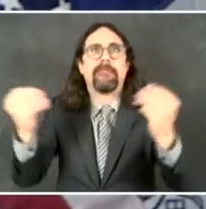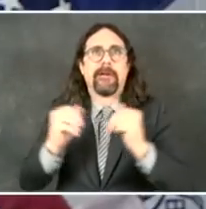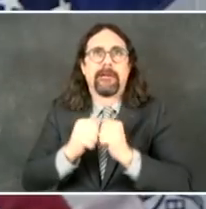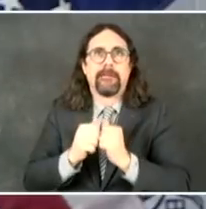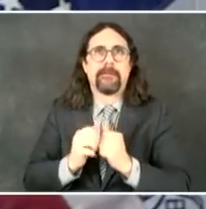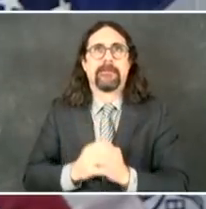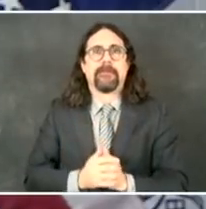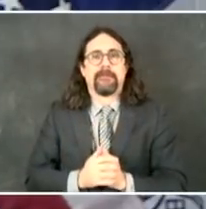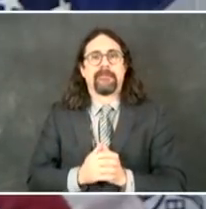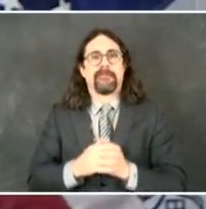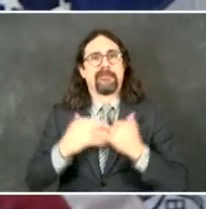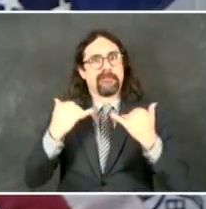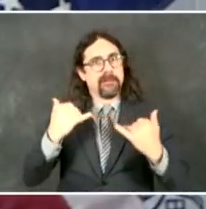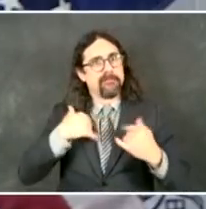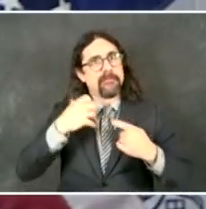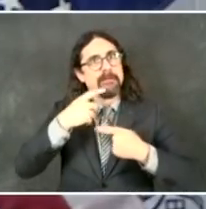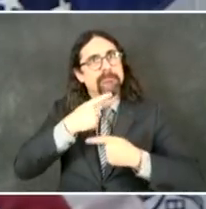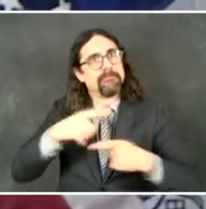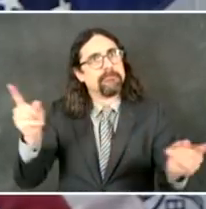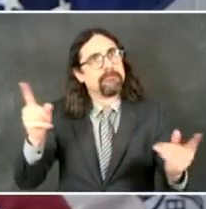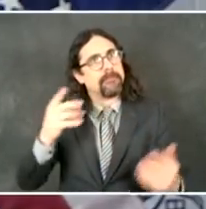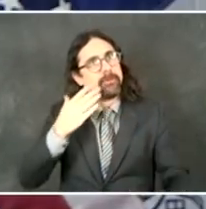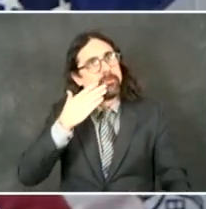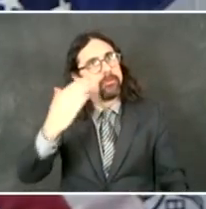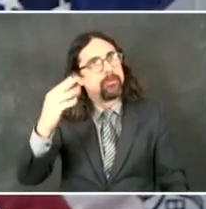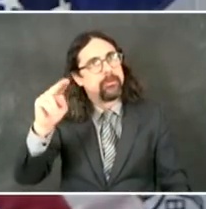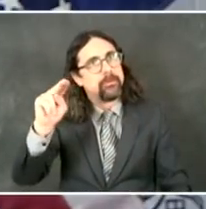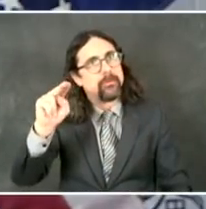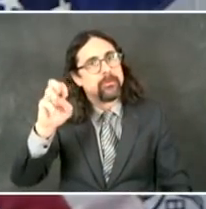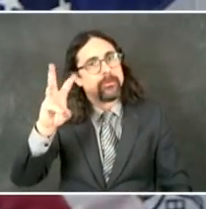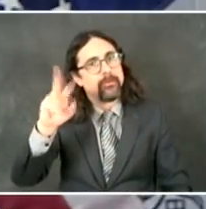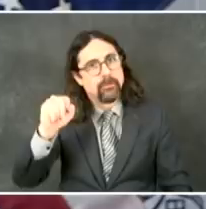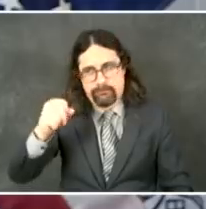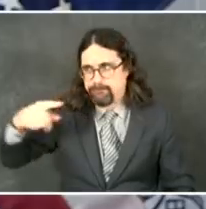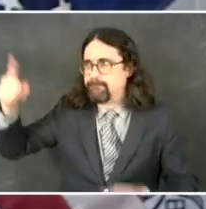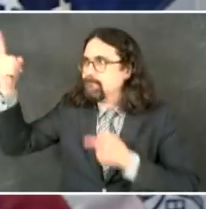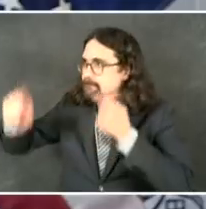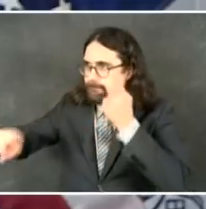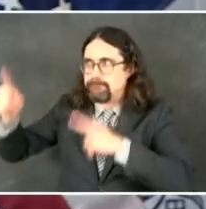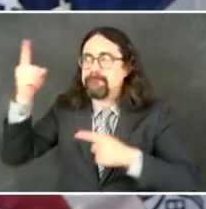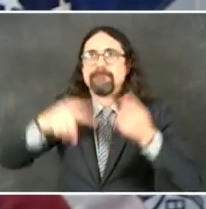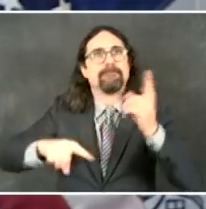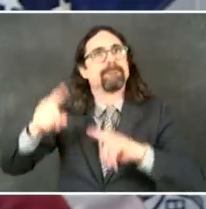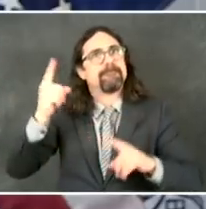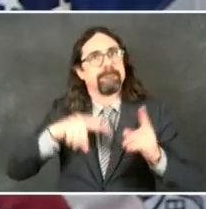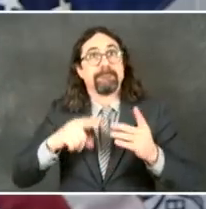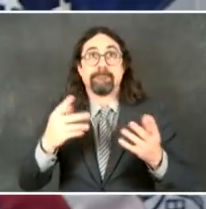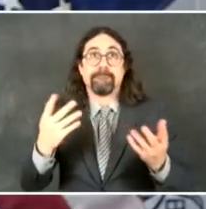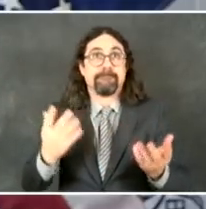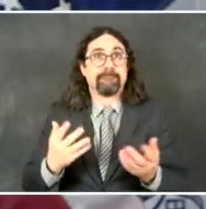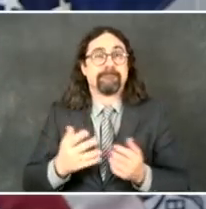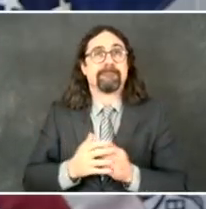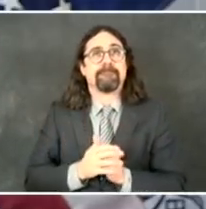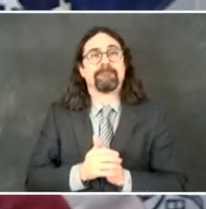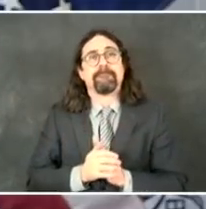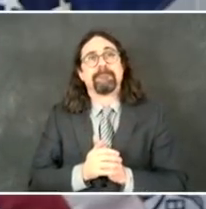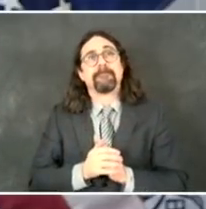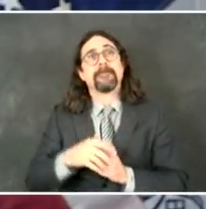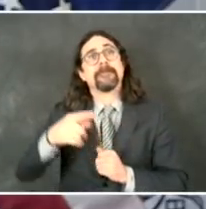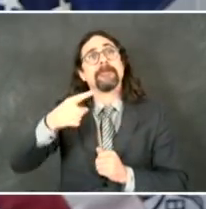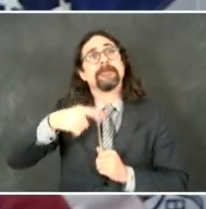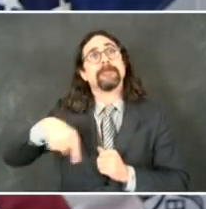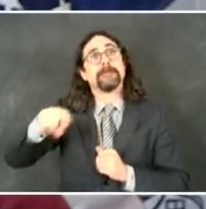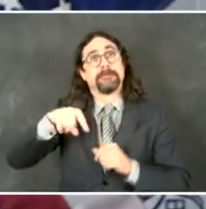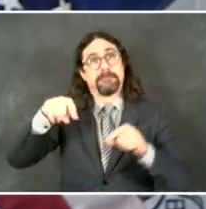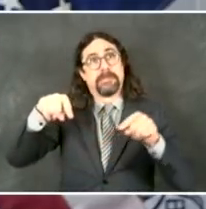Council. And over the next month, we will create a minimum of 40 miles of